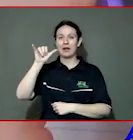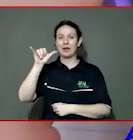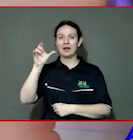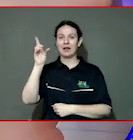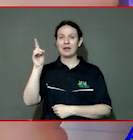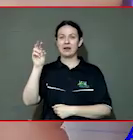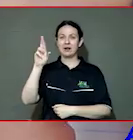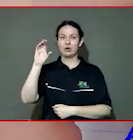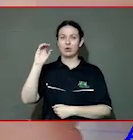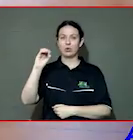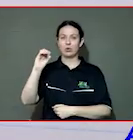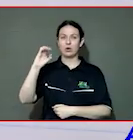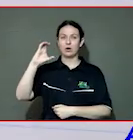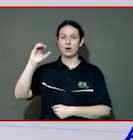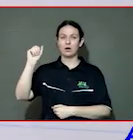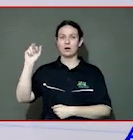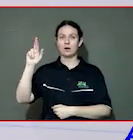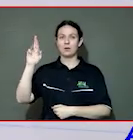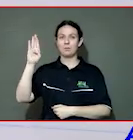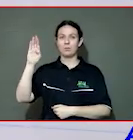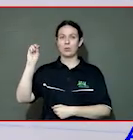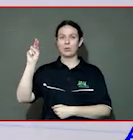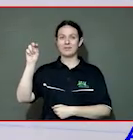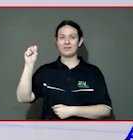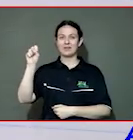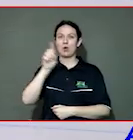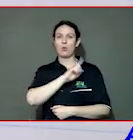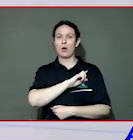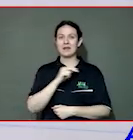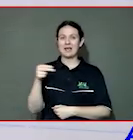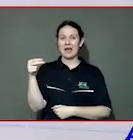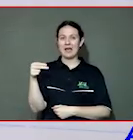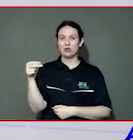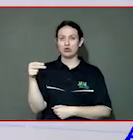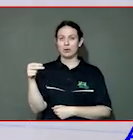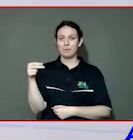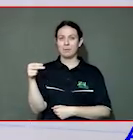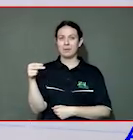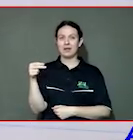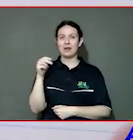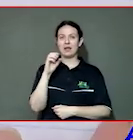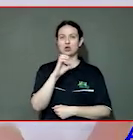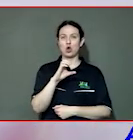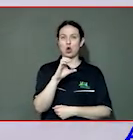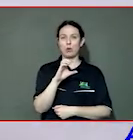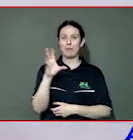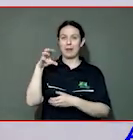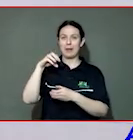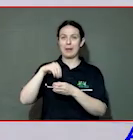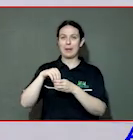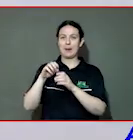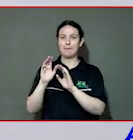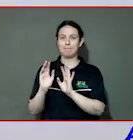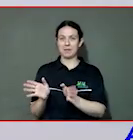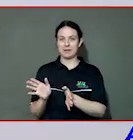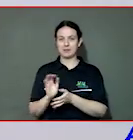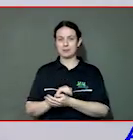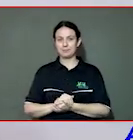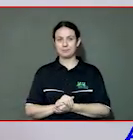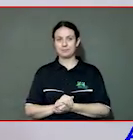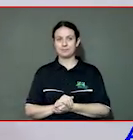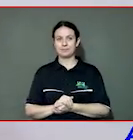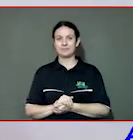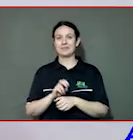hydrocarbons because they only contain hydrogen and carbon. Now for them, we